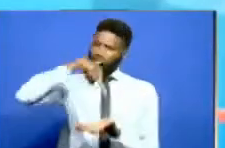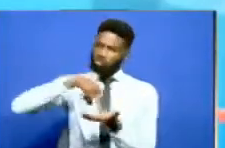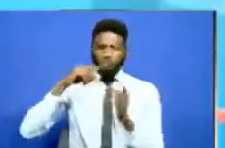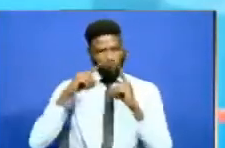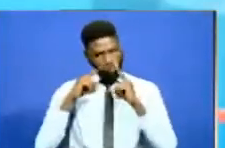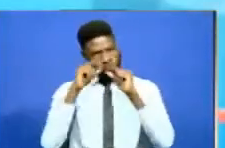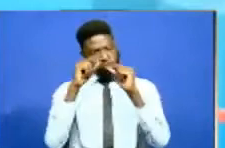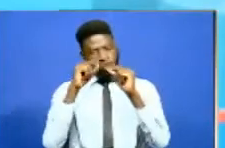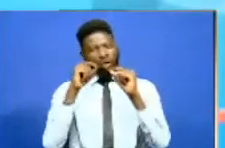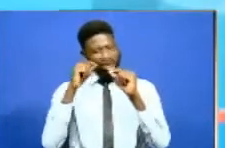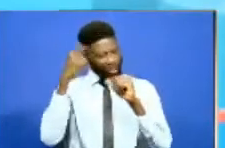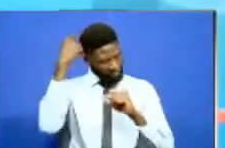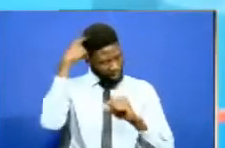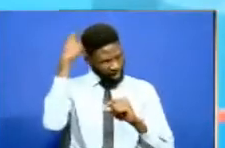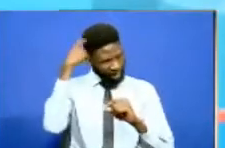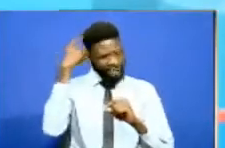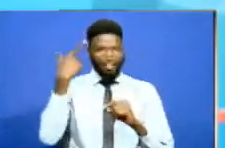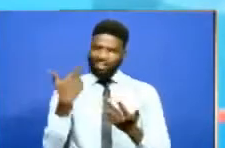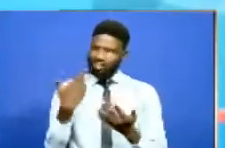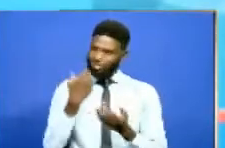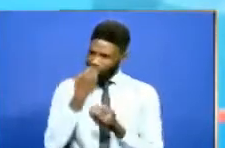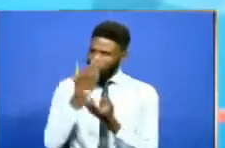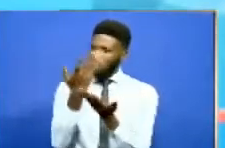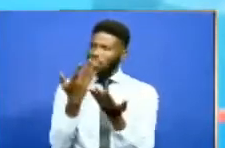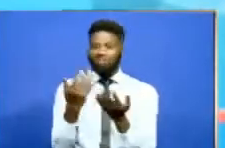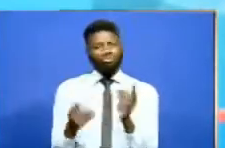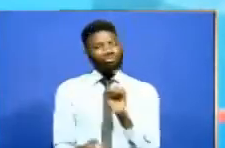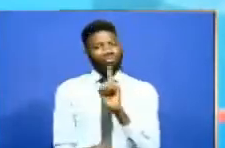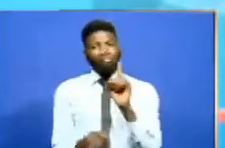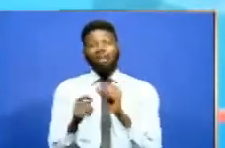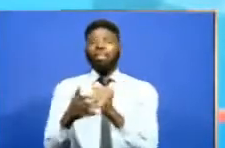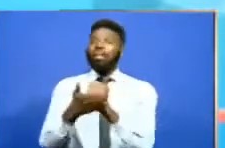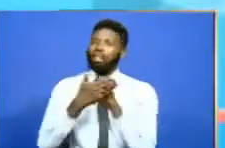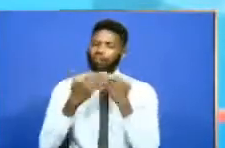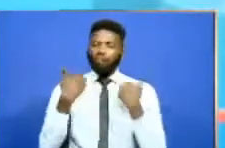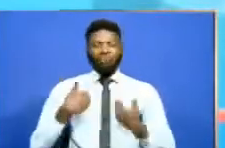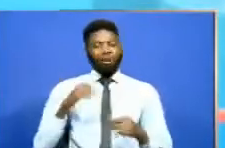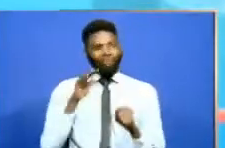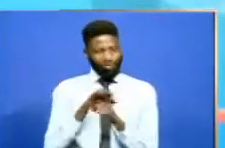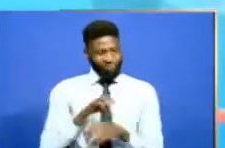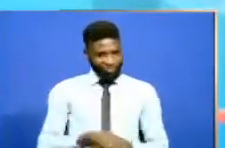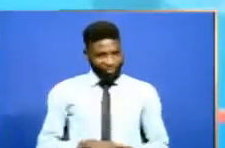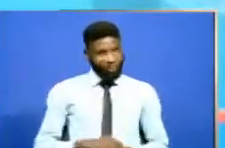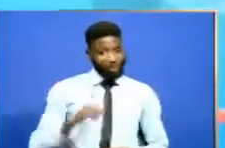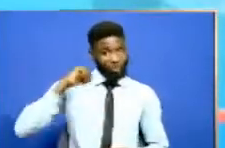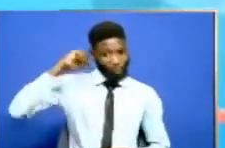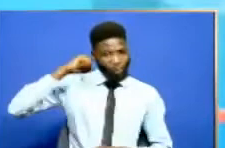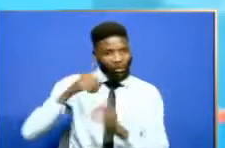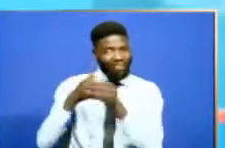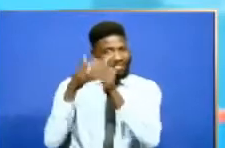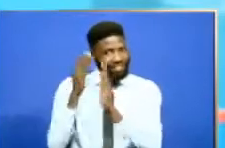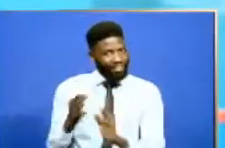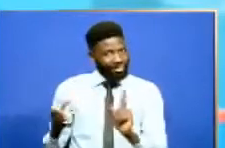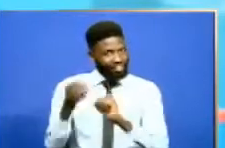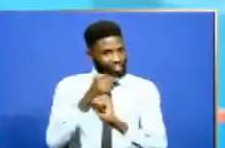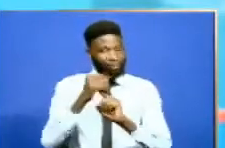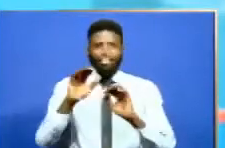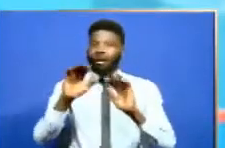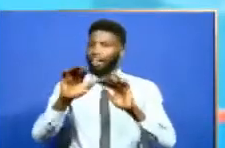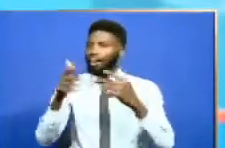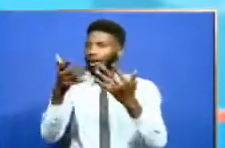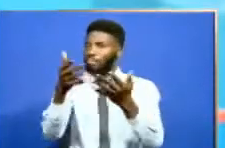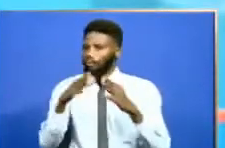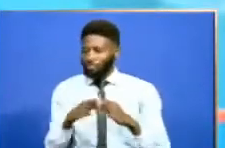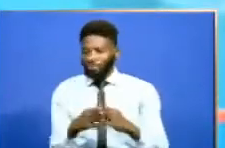is that I'm thinking about. And I think this has helped me a lot. Now, coming to political leadership in particular, when